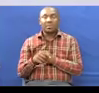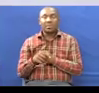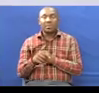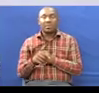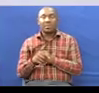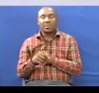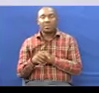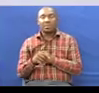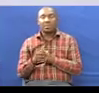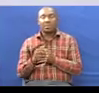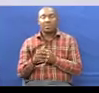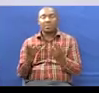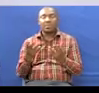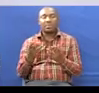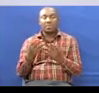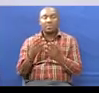of